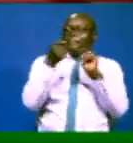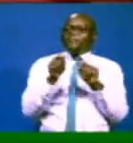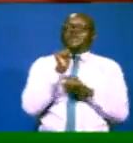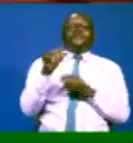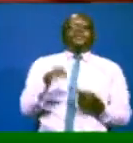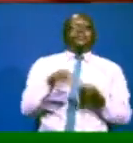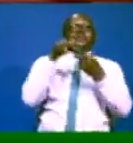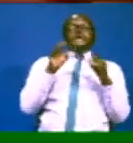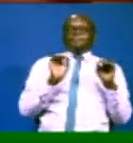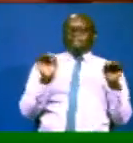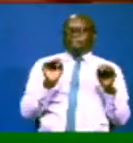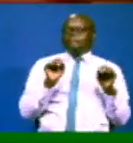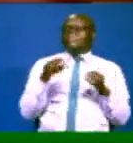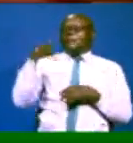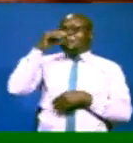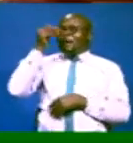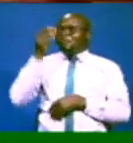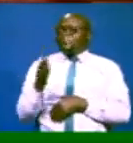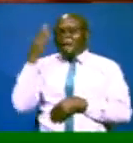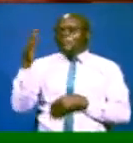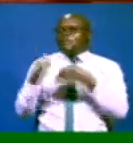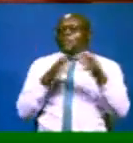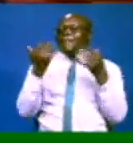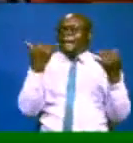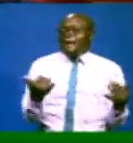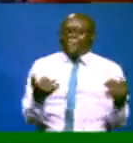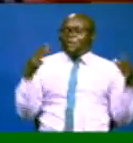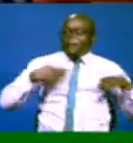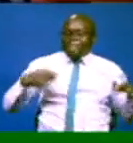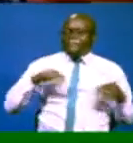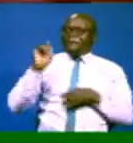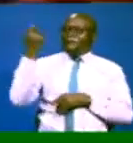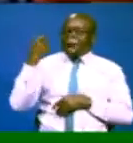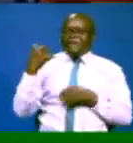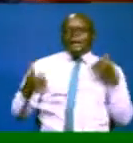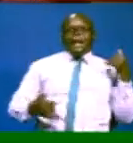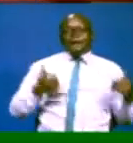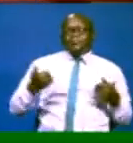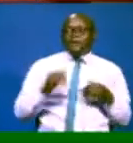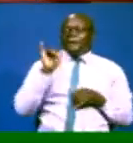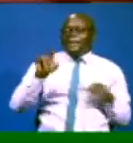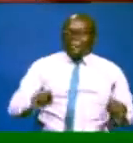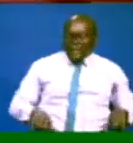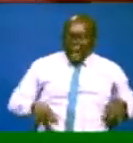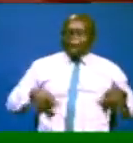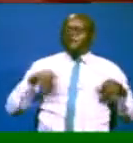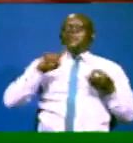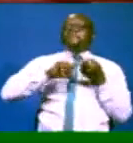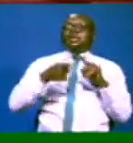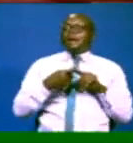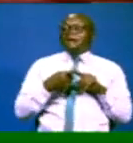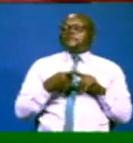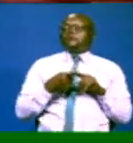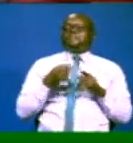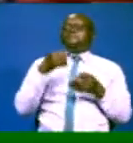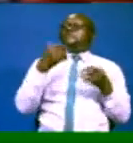priority. Madam Speaker, I don't know whether now the people of Kenya are enjoying that the life of the living standard is now, the cost of